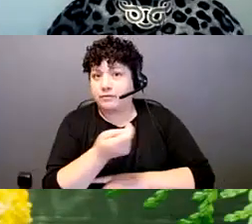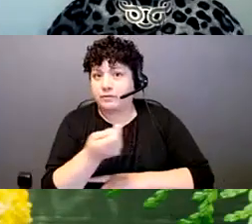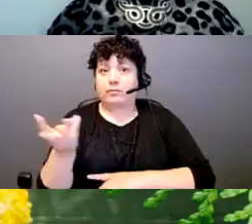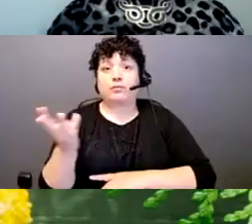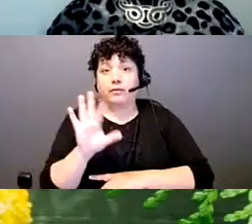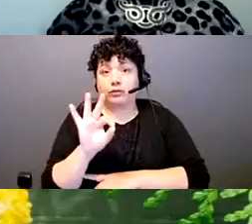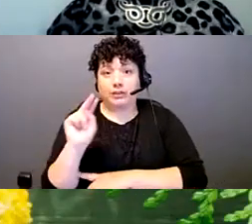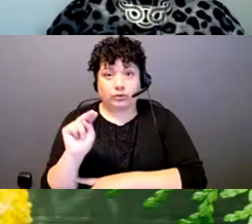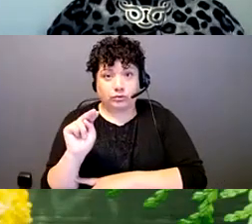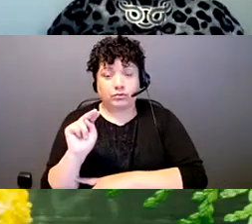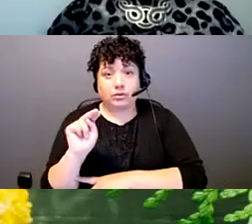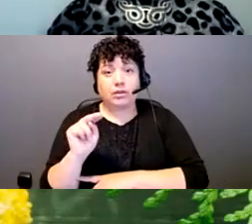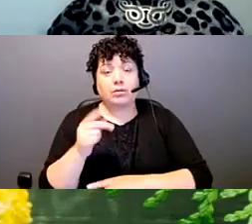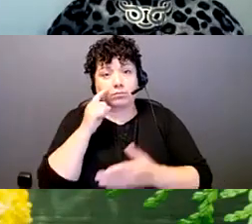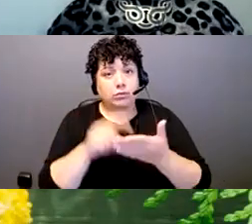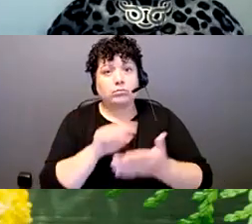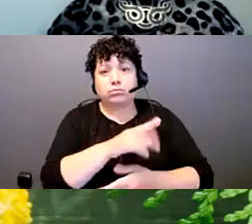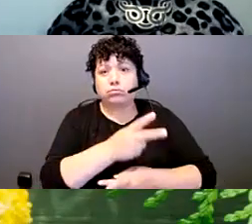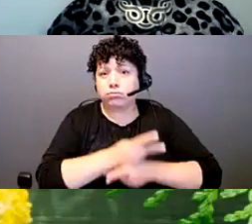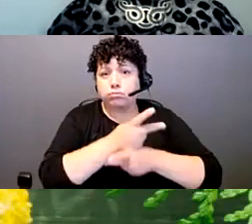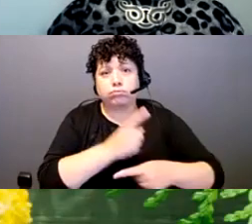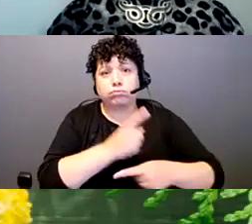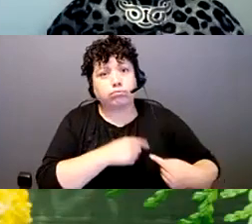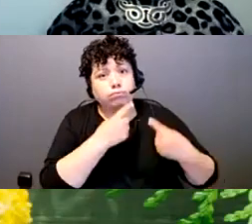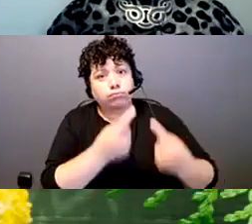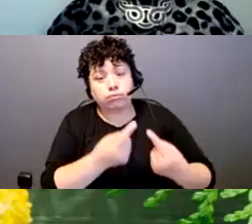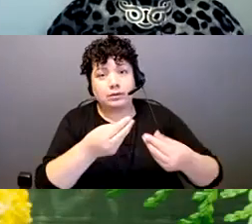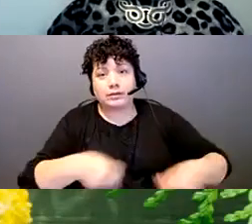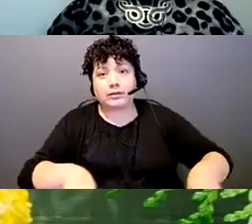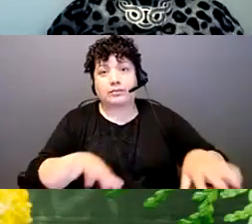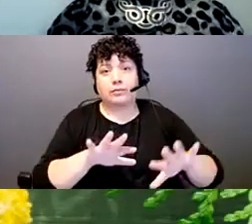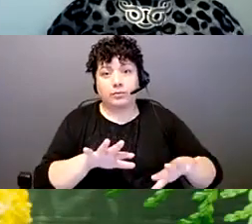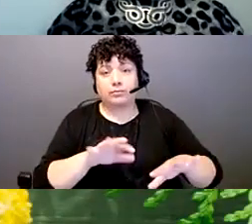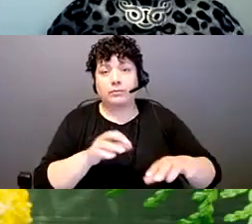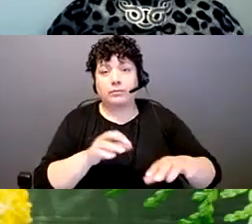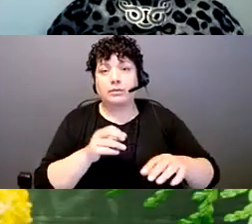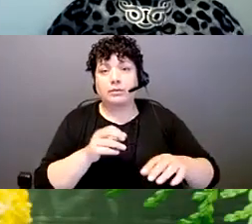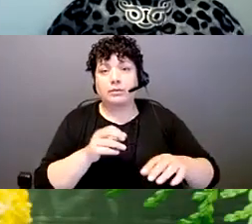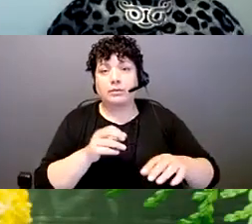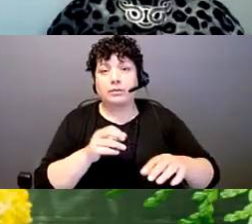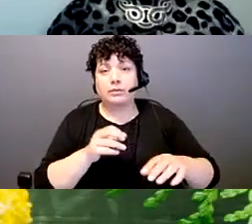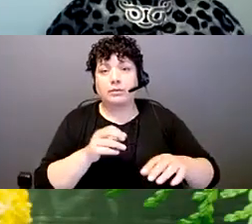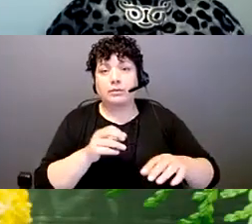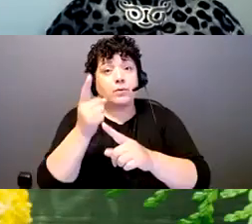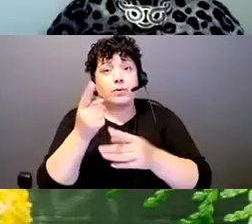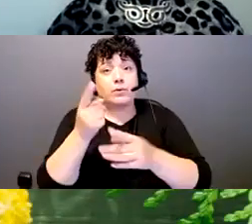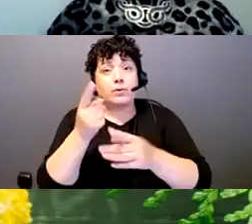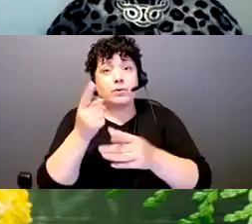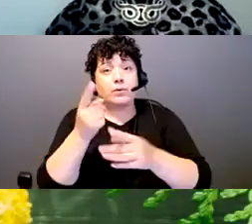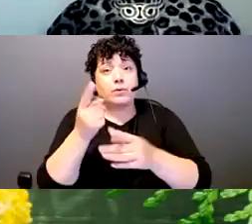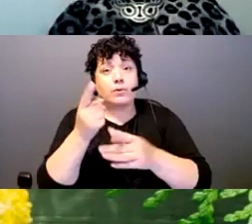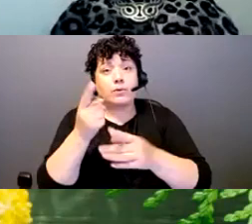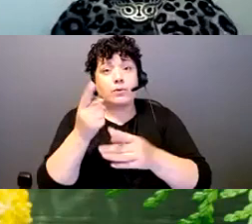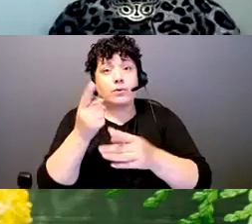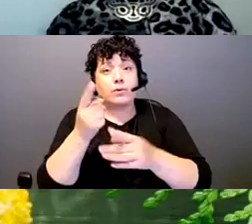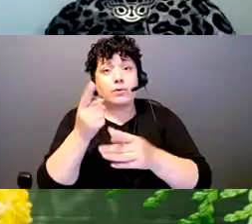and we acknowledge their stewardship of this land throughout the ages. We seek a new relationship with the original peoples of the land, one